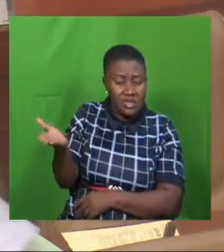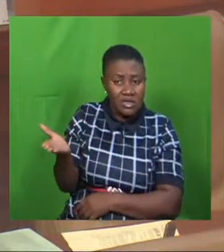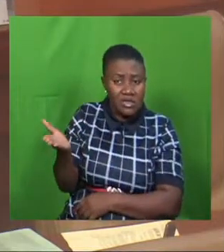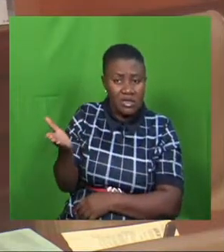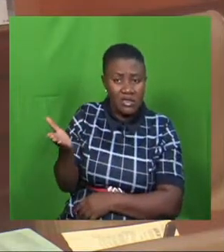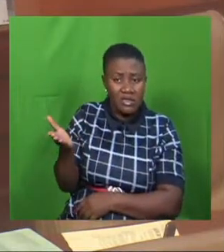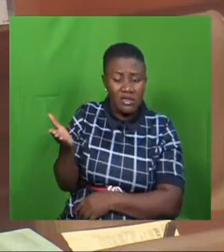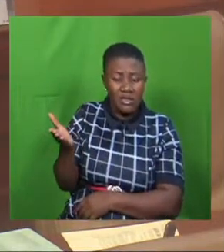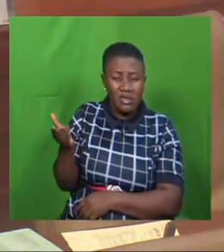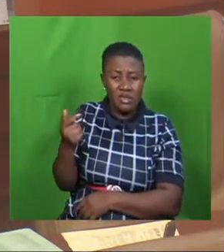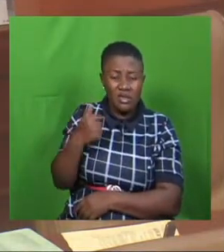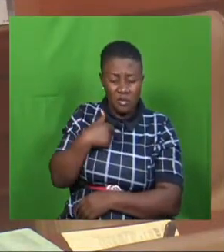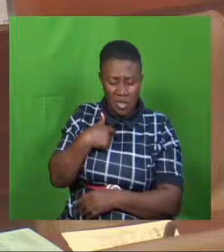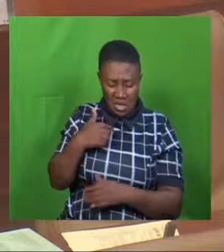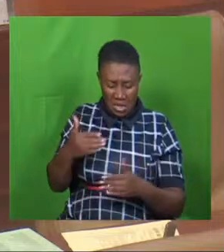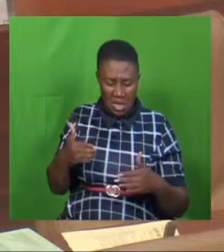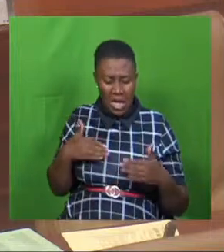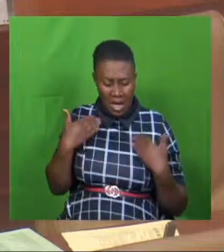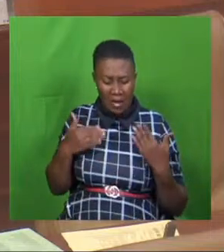us to approve this